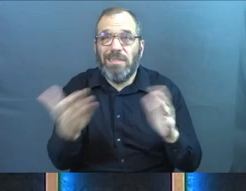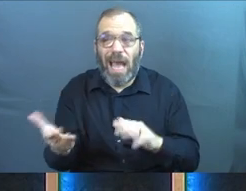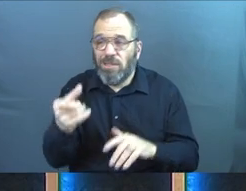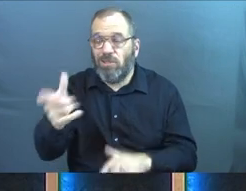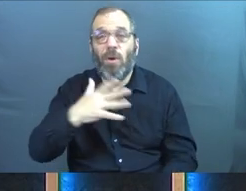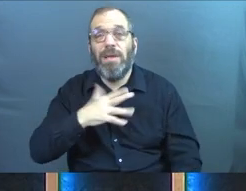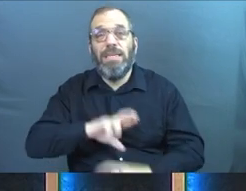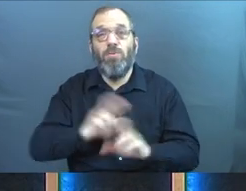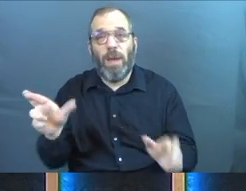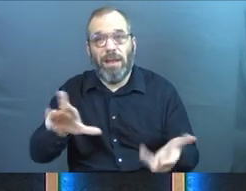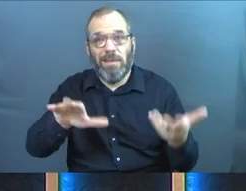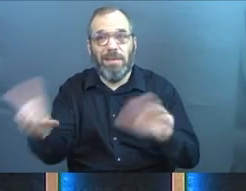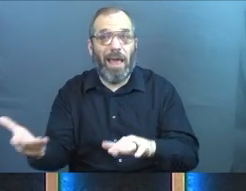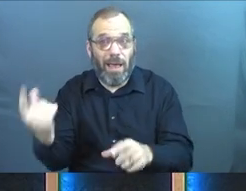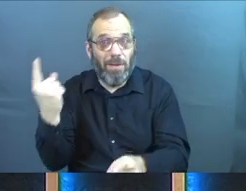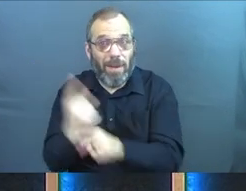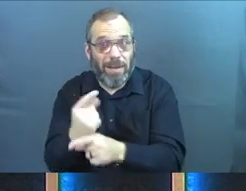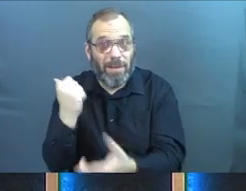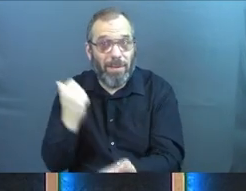Jesus is ready to die.